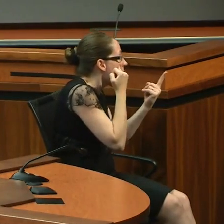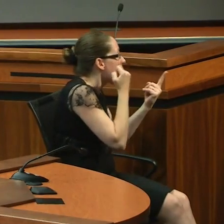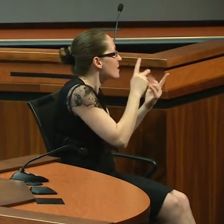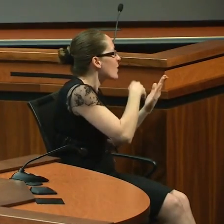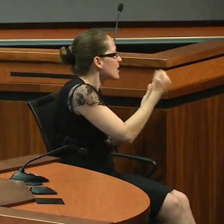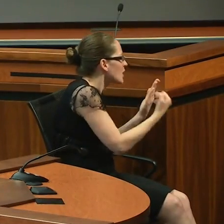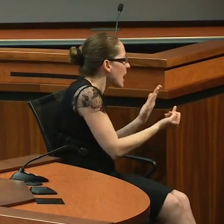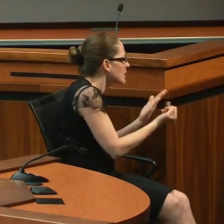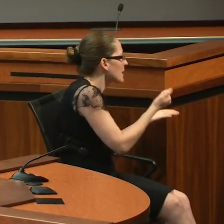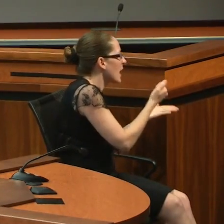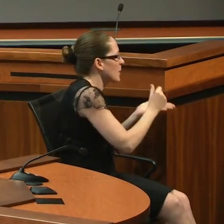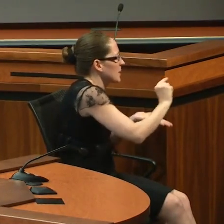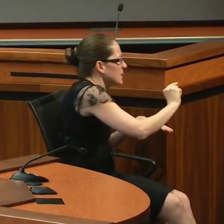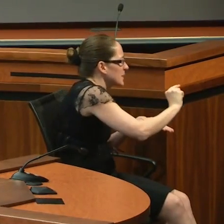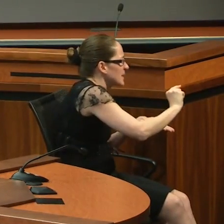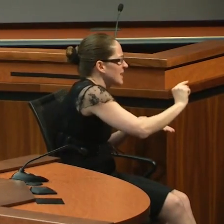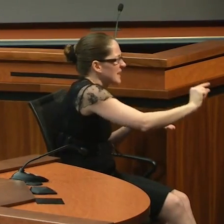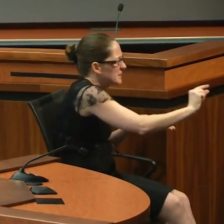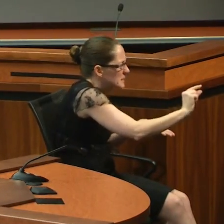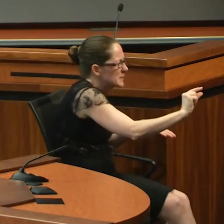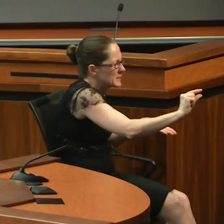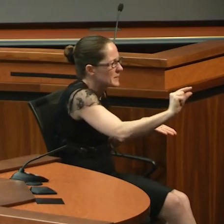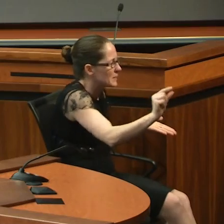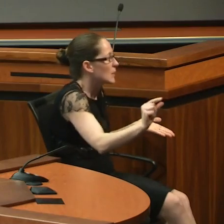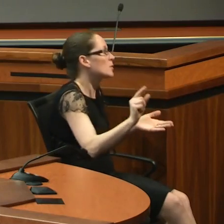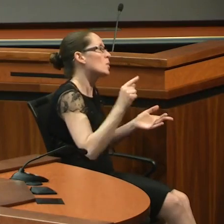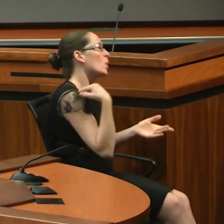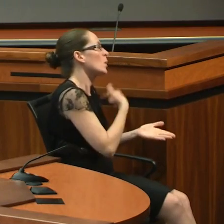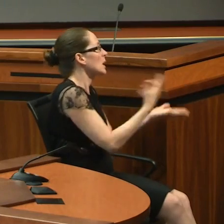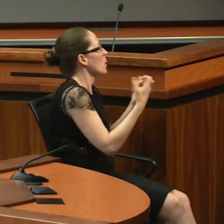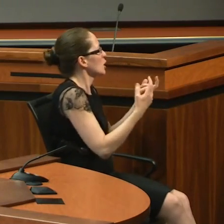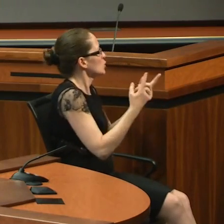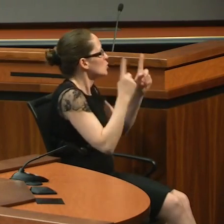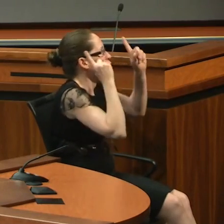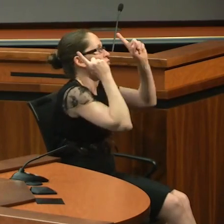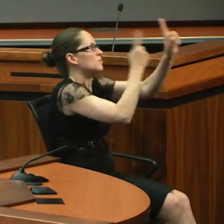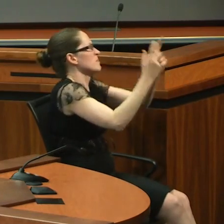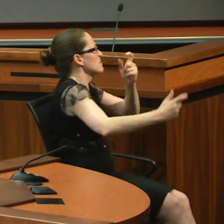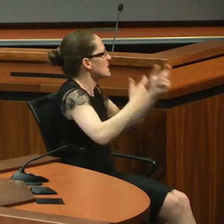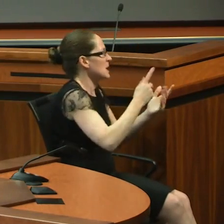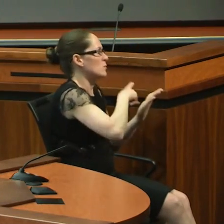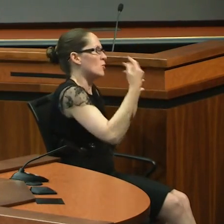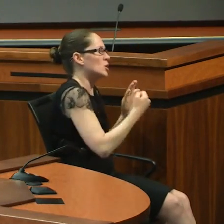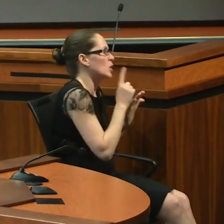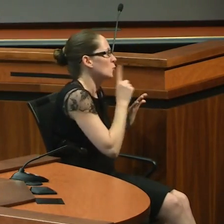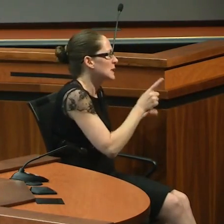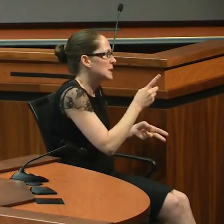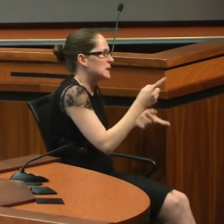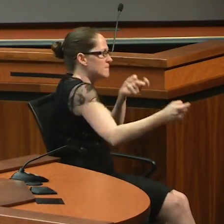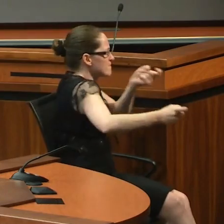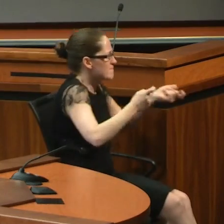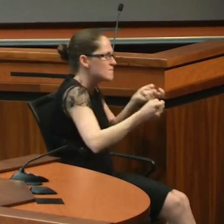look at the area immediately downstream of it, that's where you see, an improvement. And so, and every bit of water that's improved coming